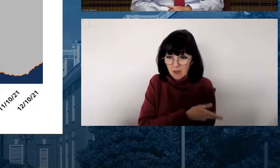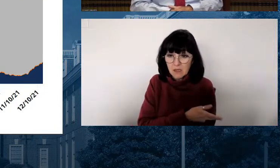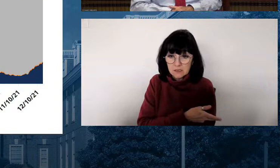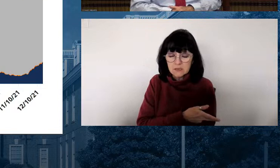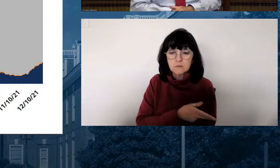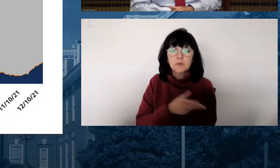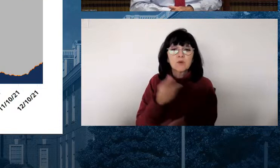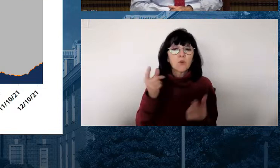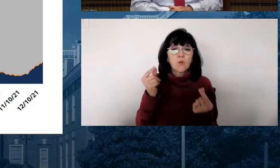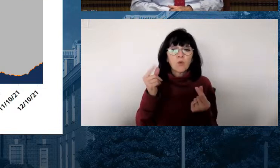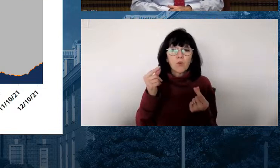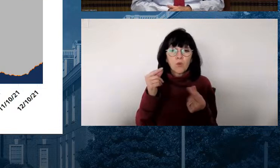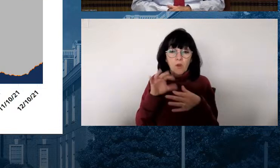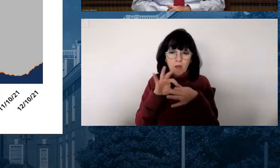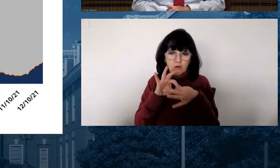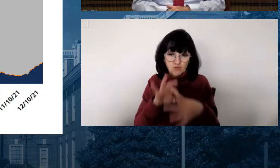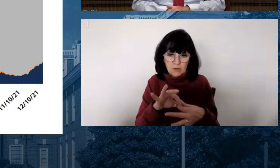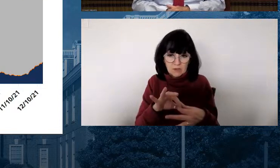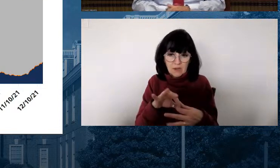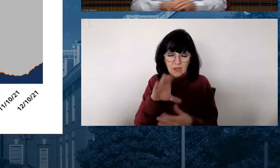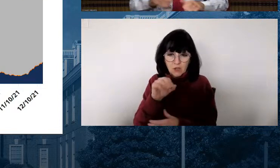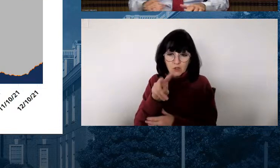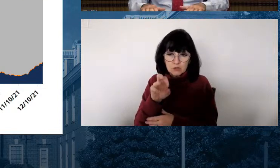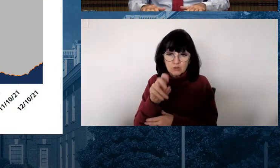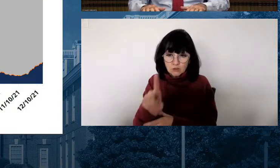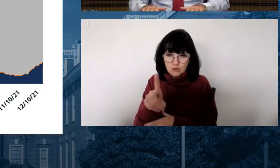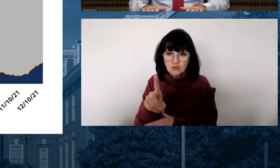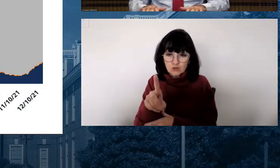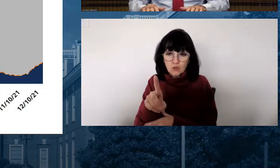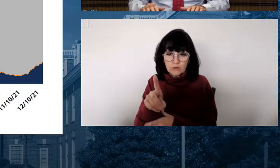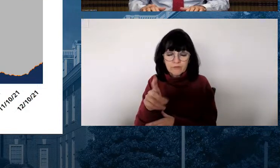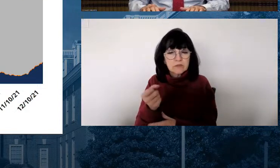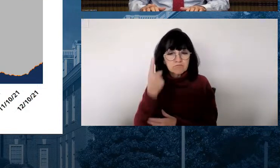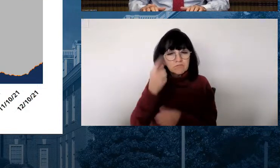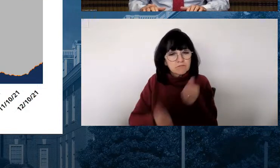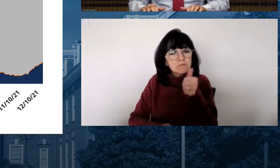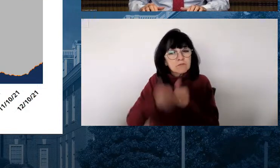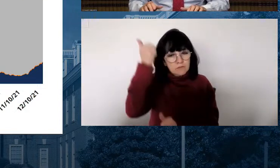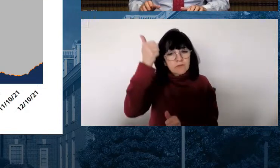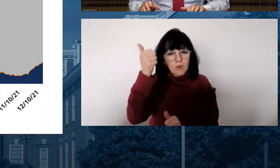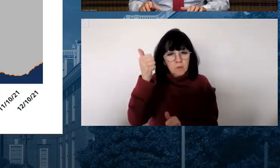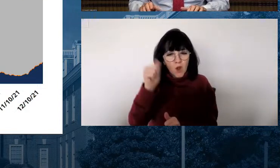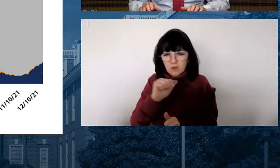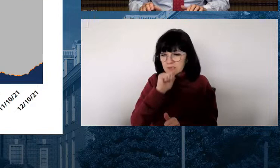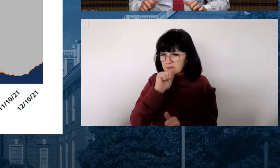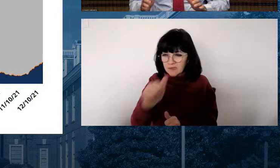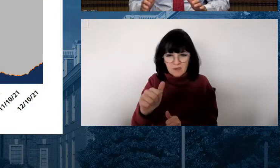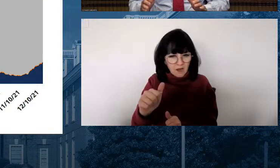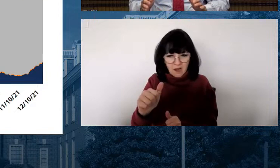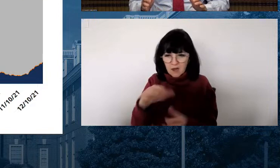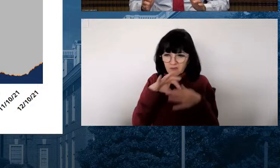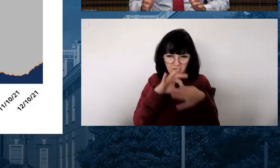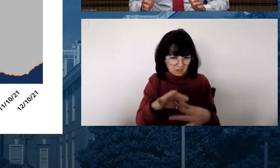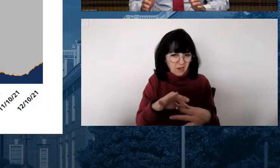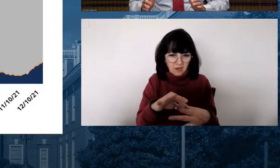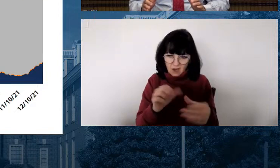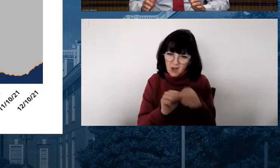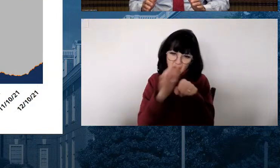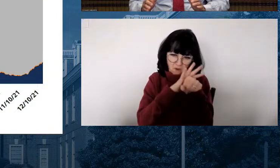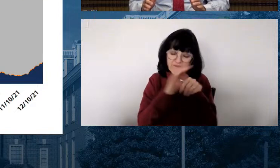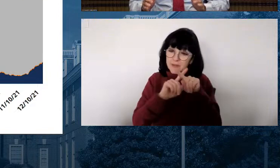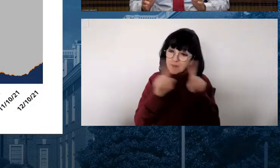COVID-related patients and non-COVID related patients, and the majority are non-COVID related. But we know that the